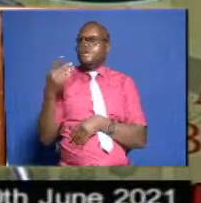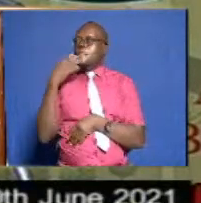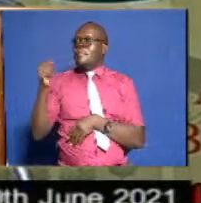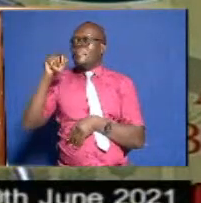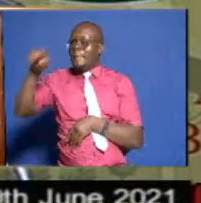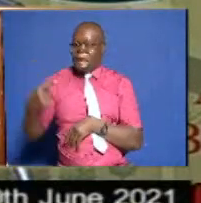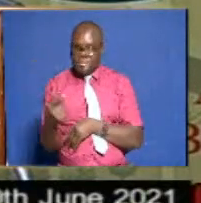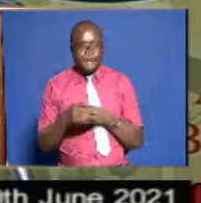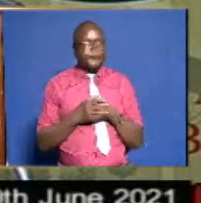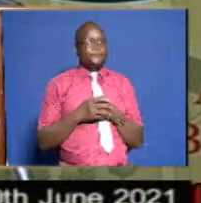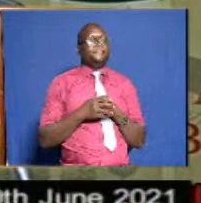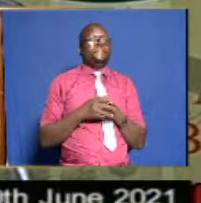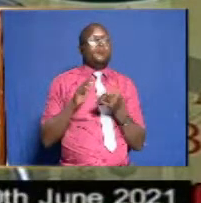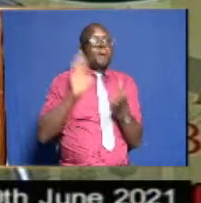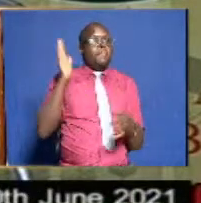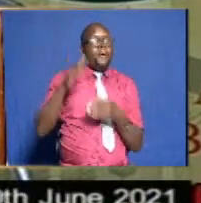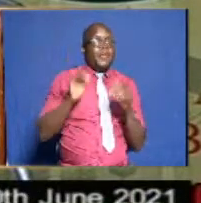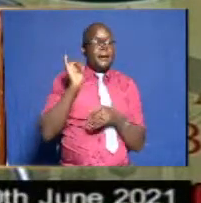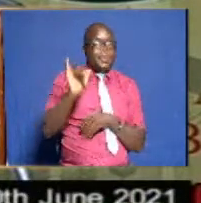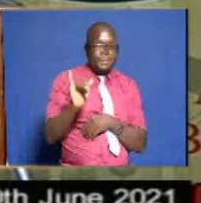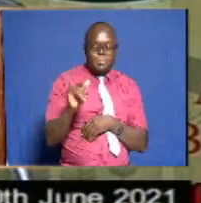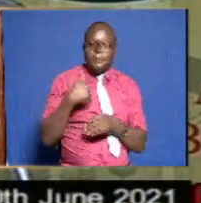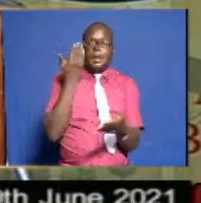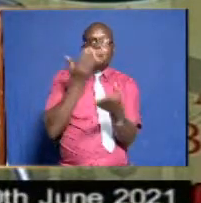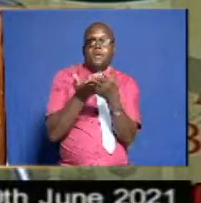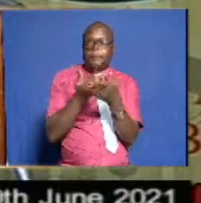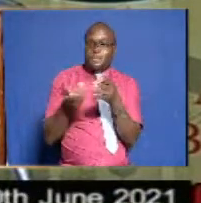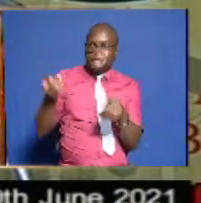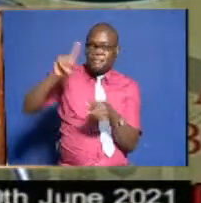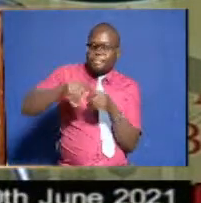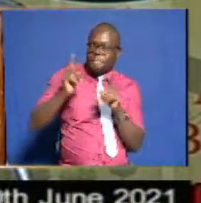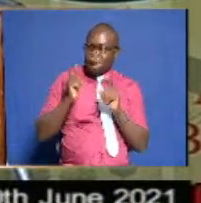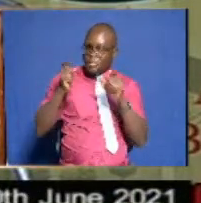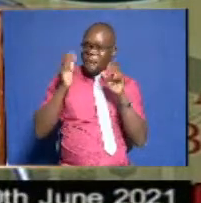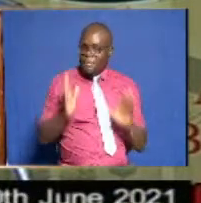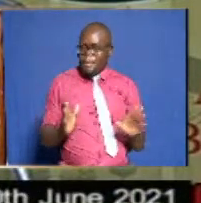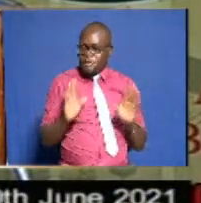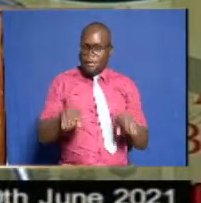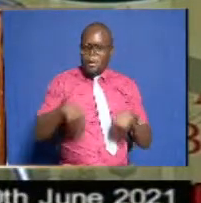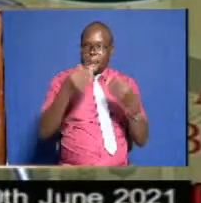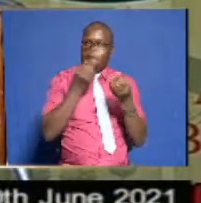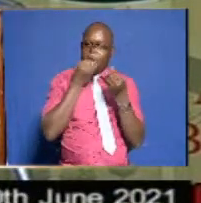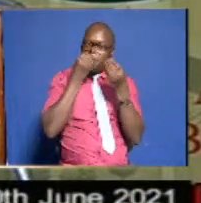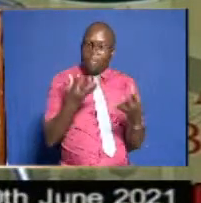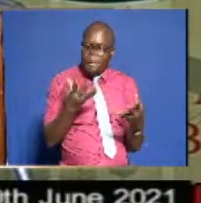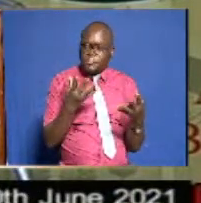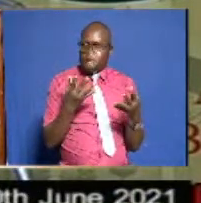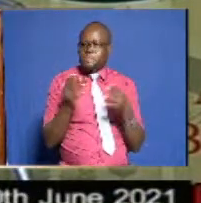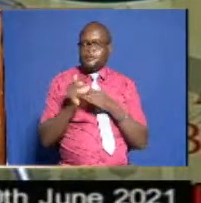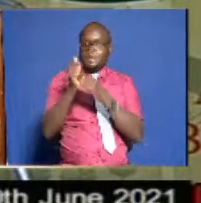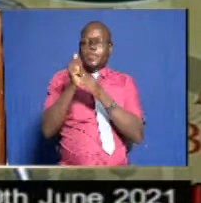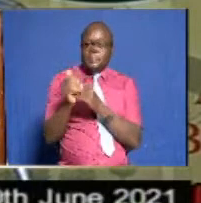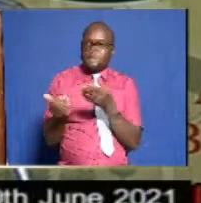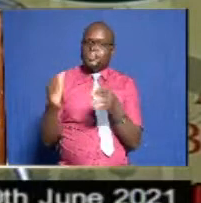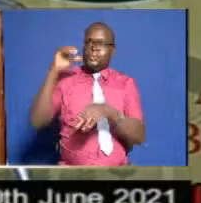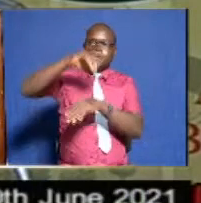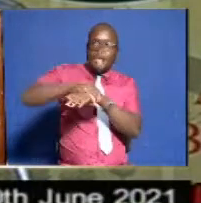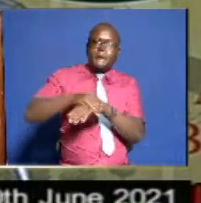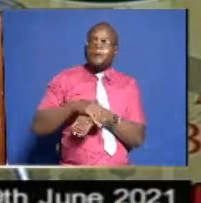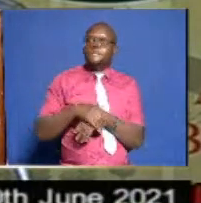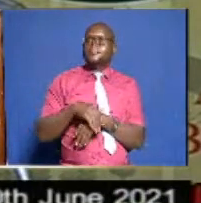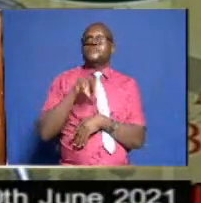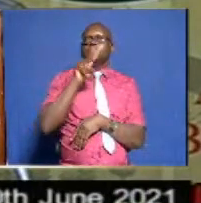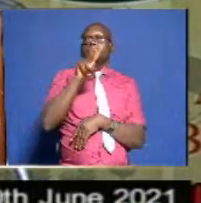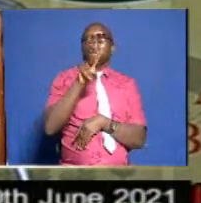500,000. Further, I propose to increase the reward to a person who provides information leading to recovery from maximum of Kenya shilling 2